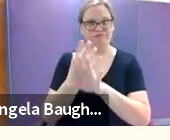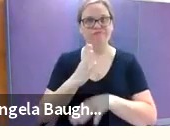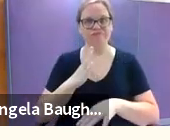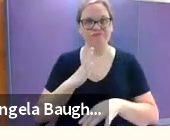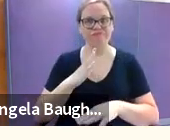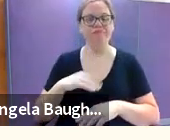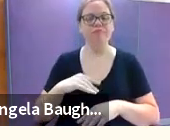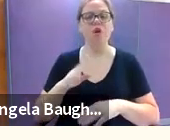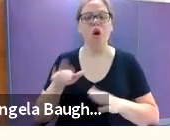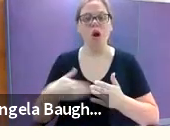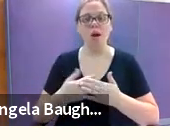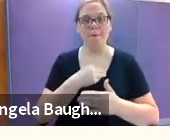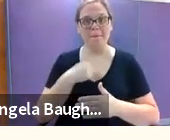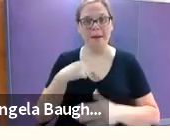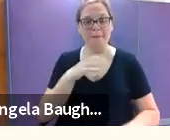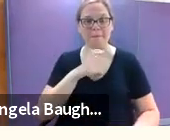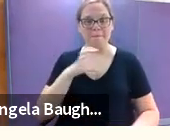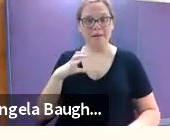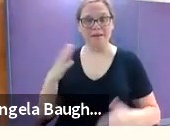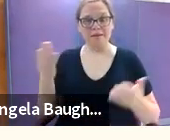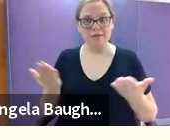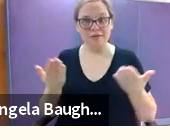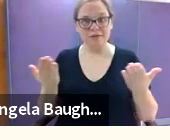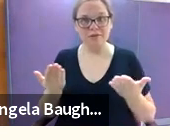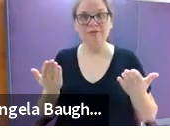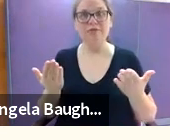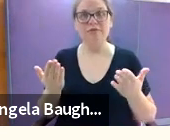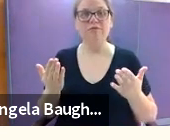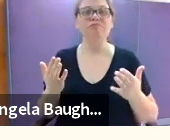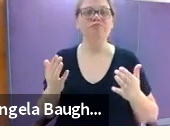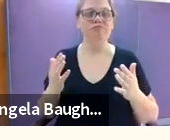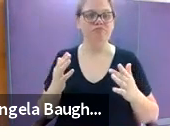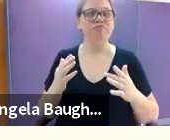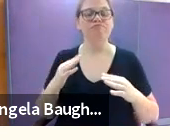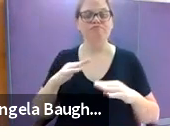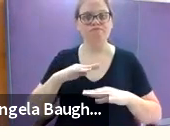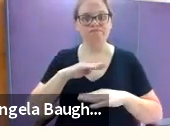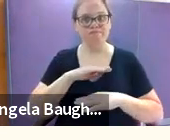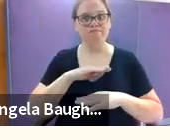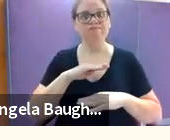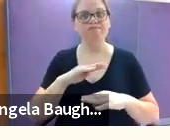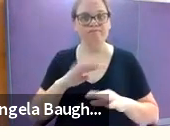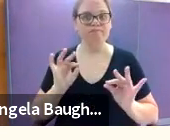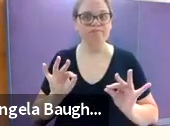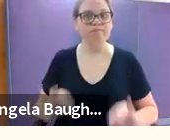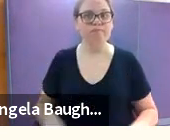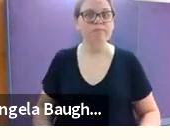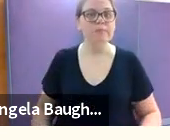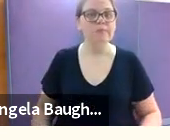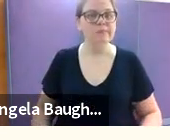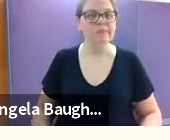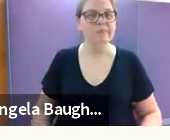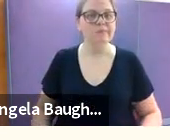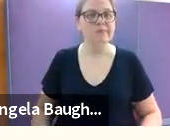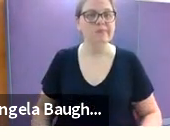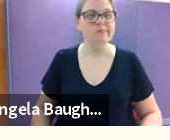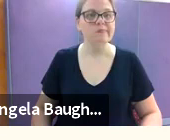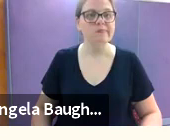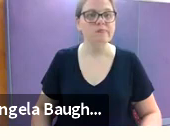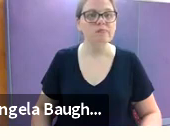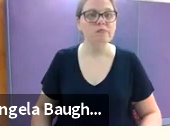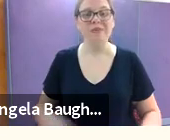are here, so that is a quorum. We have established our quorum. We need